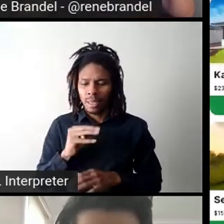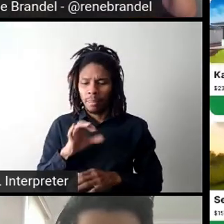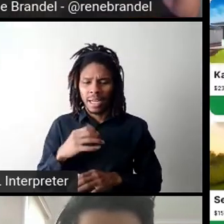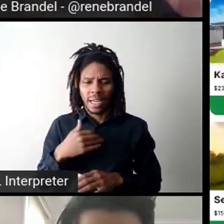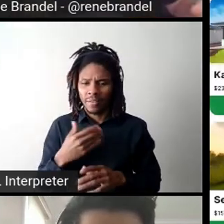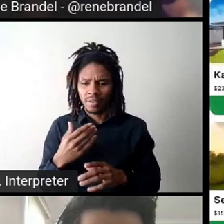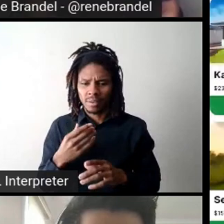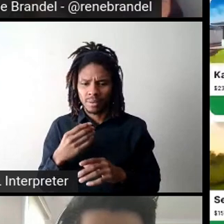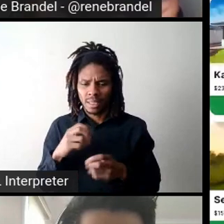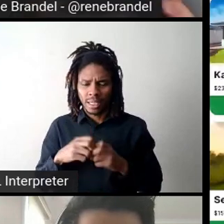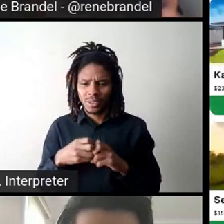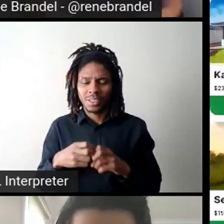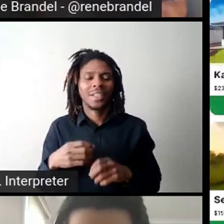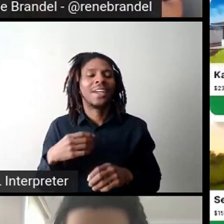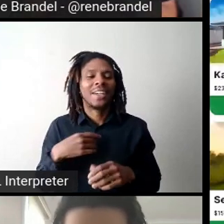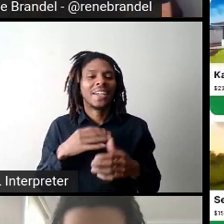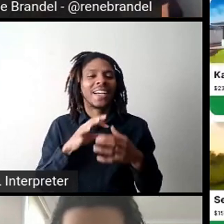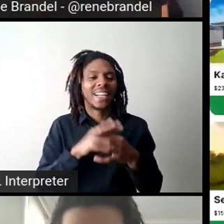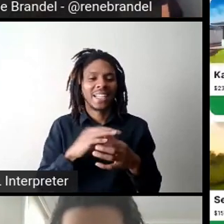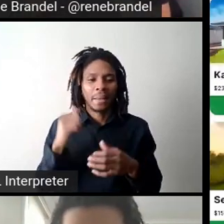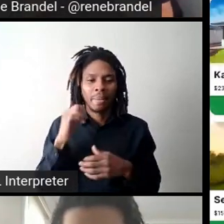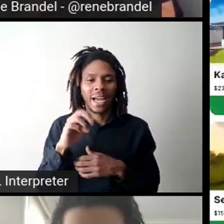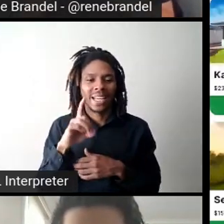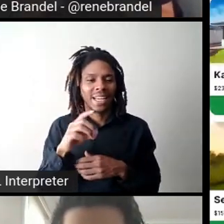we can connect your backend super quickly,